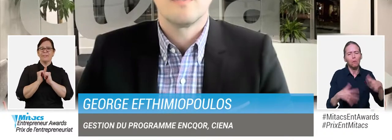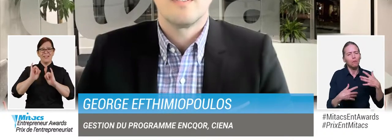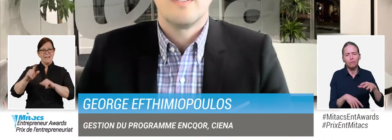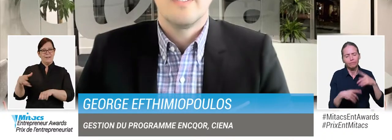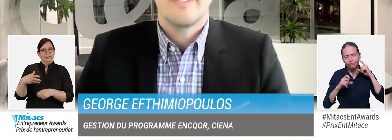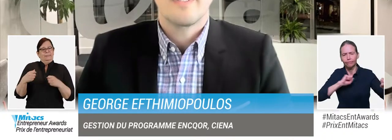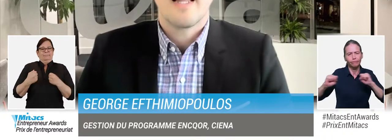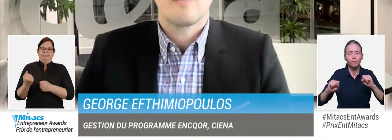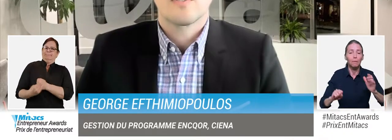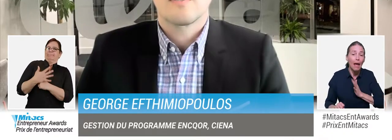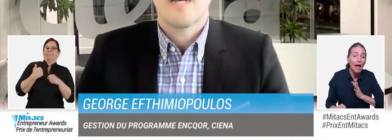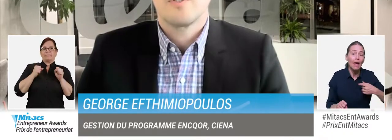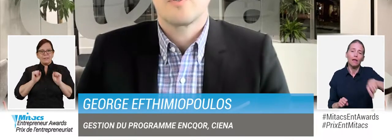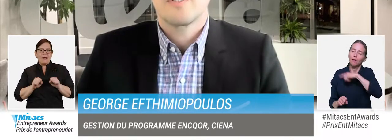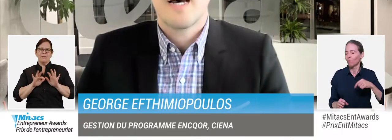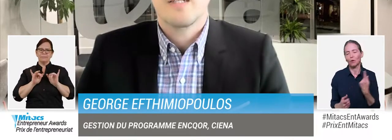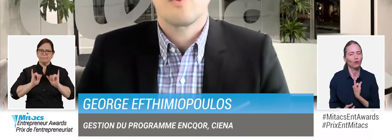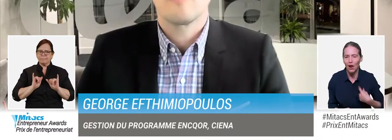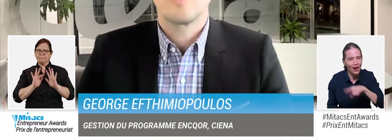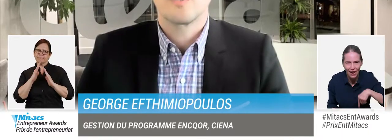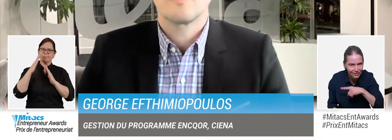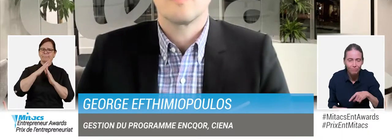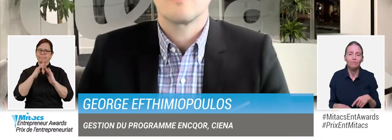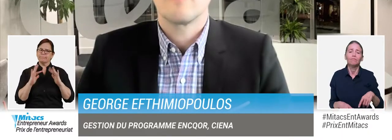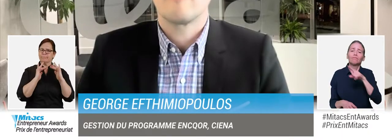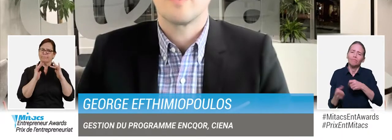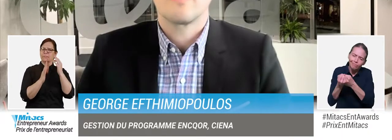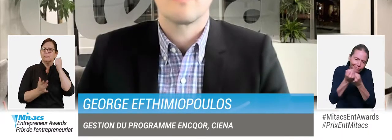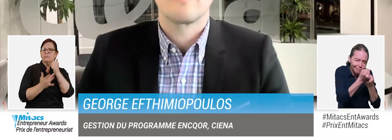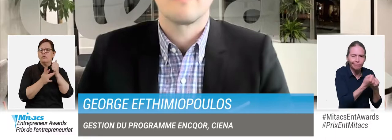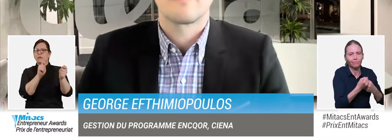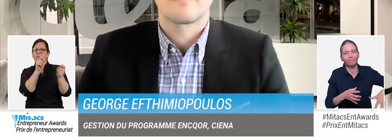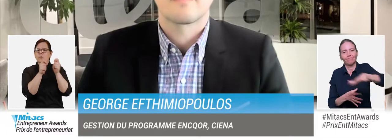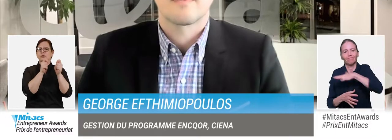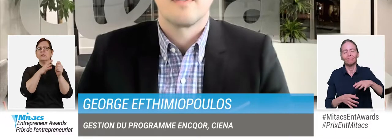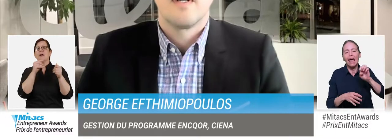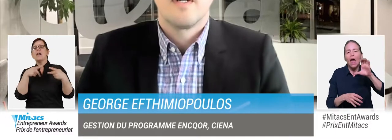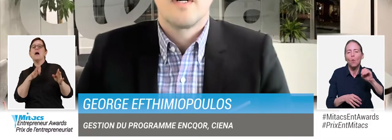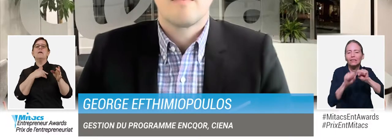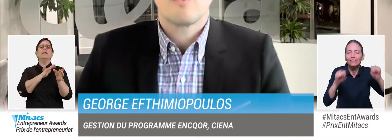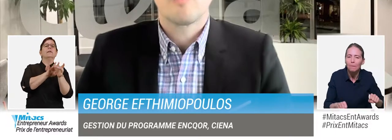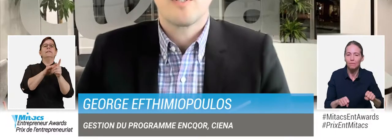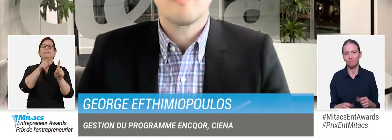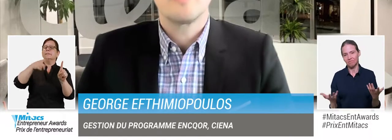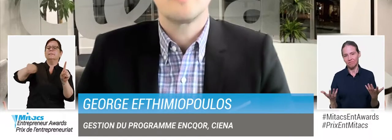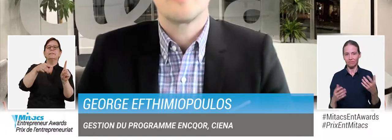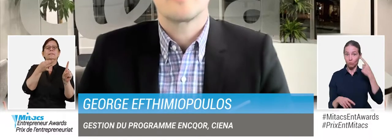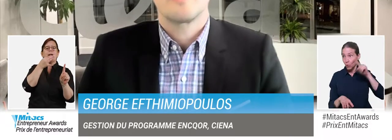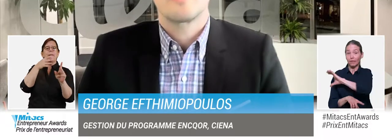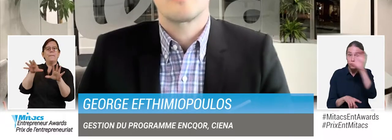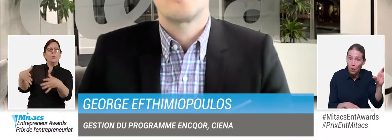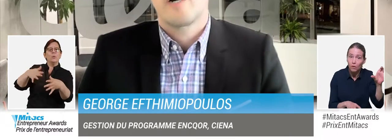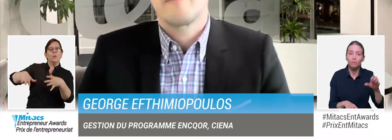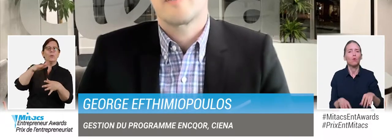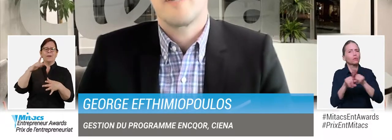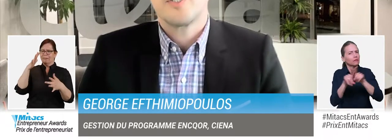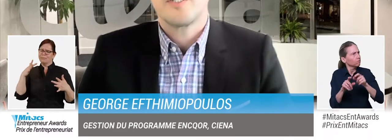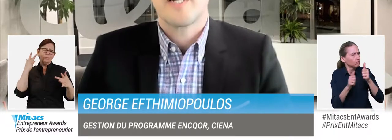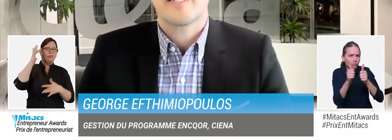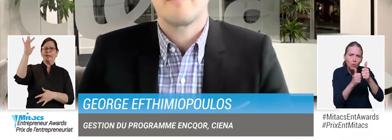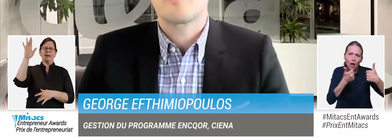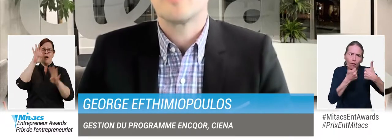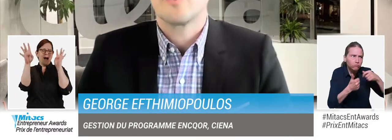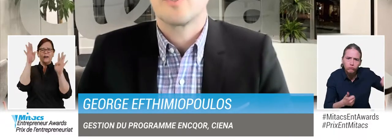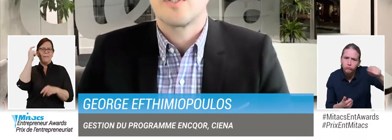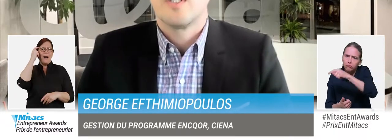evolution and allows us to tap into a talent pool of brilliant, innovative minds. My responsibilities here at Siena include driving innovation